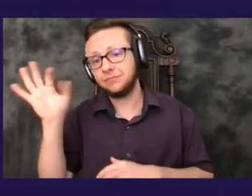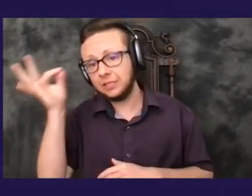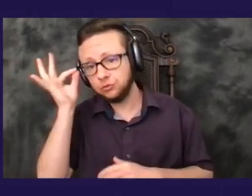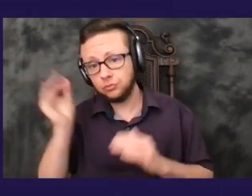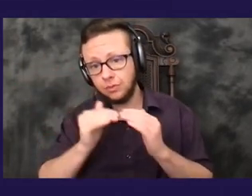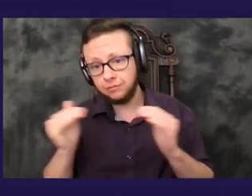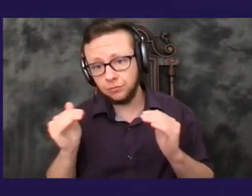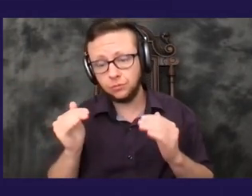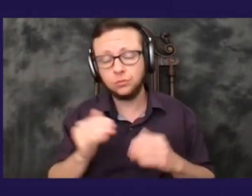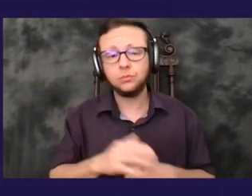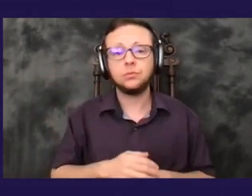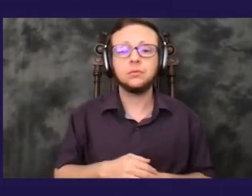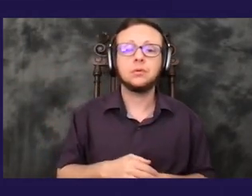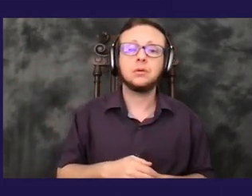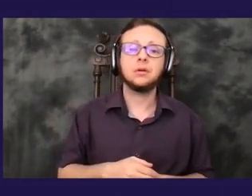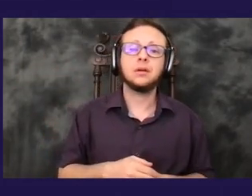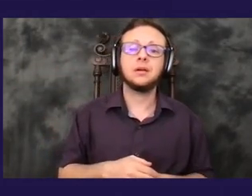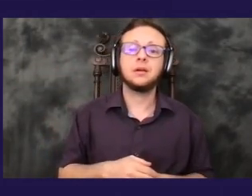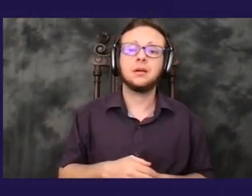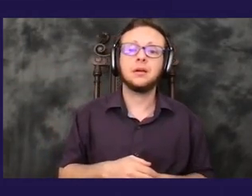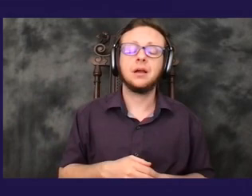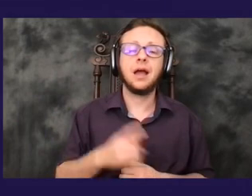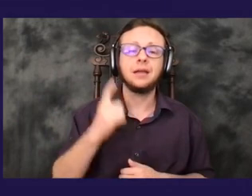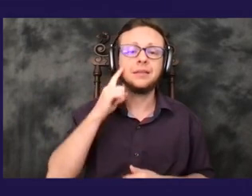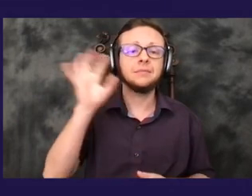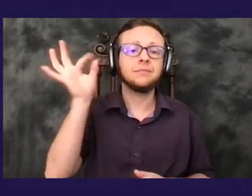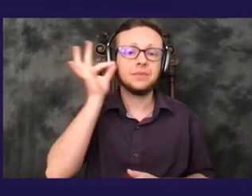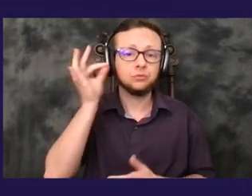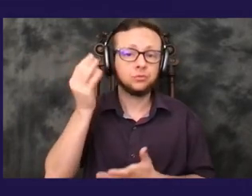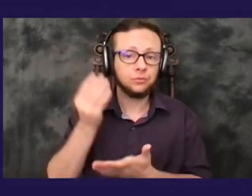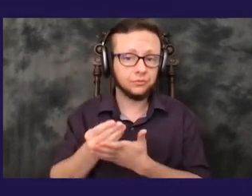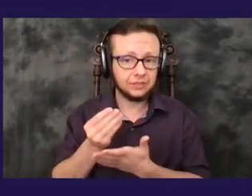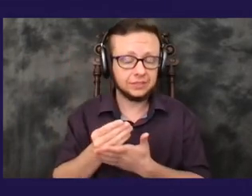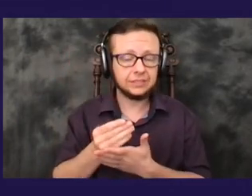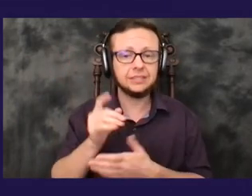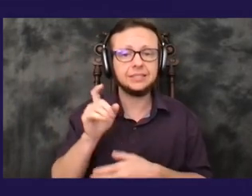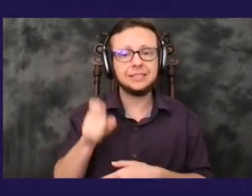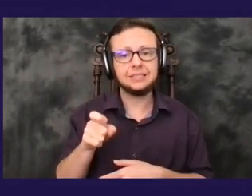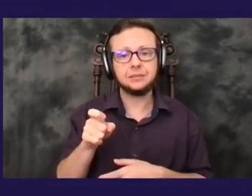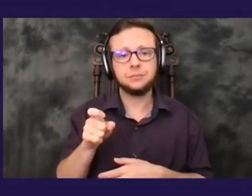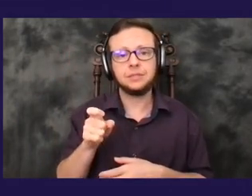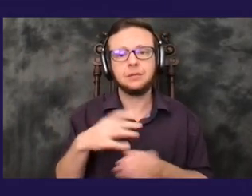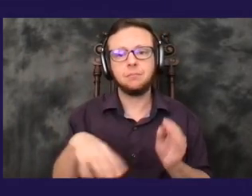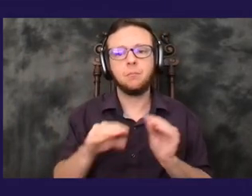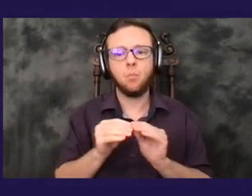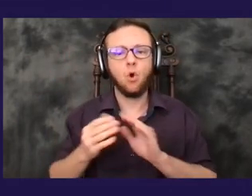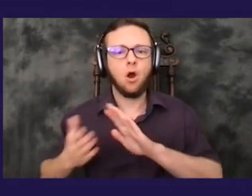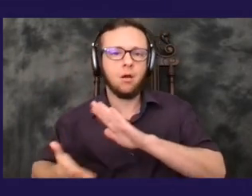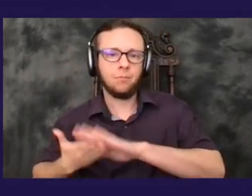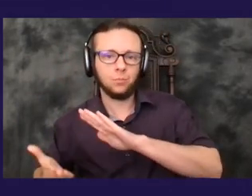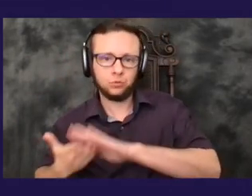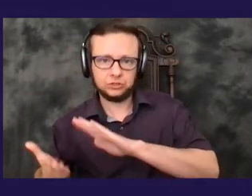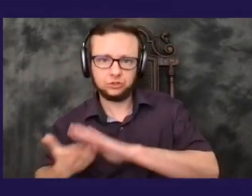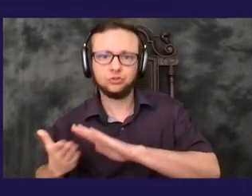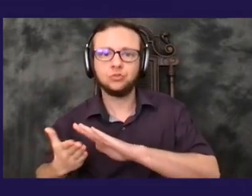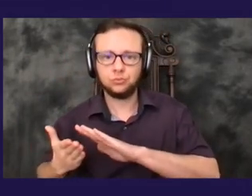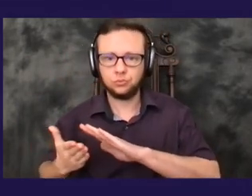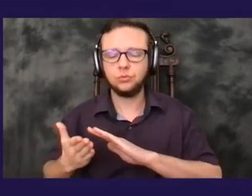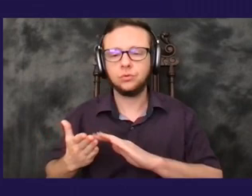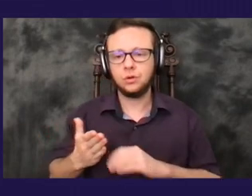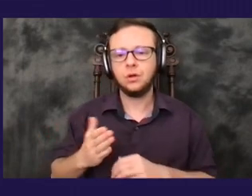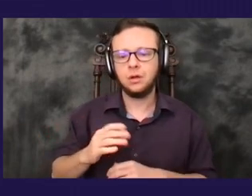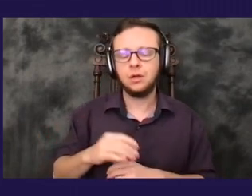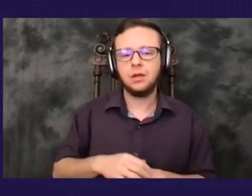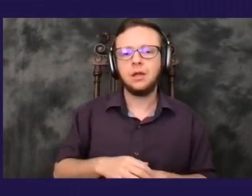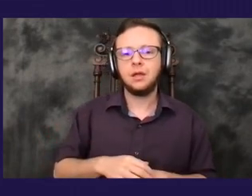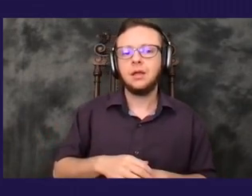the federal funding needs to be much more operational oriented. It is important nationally